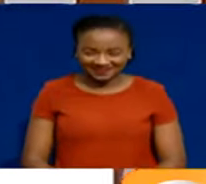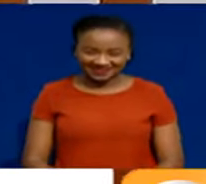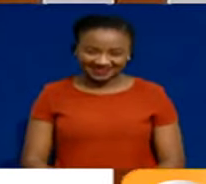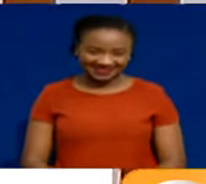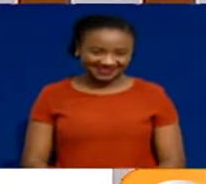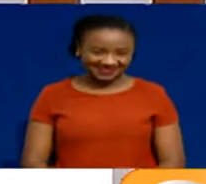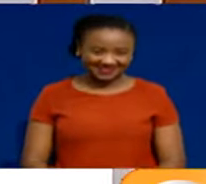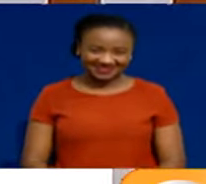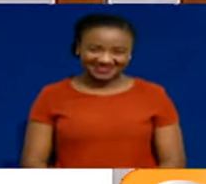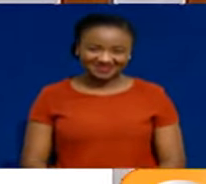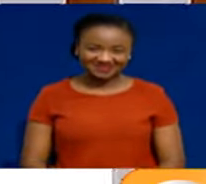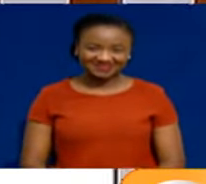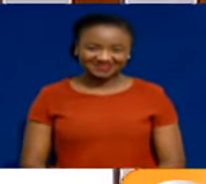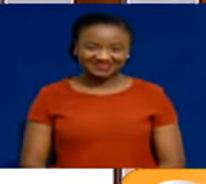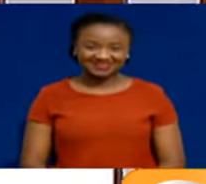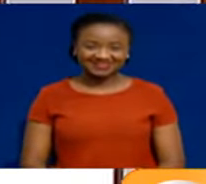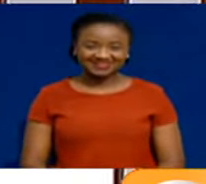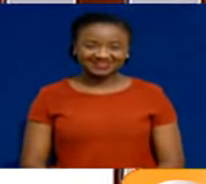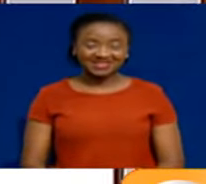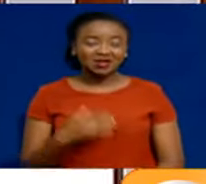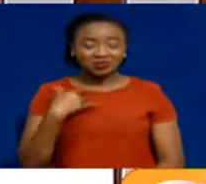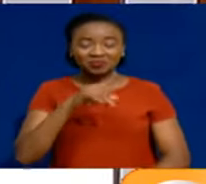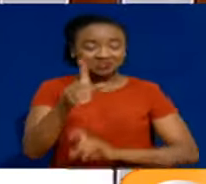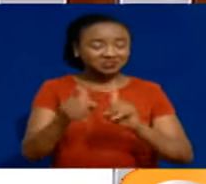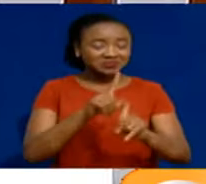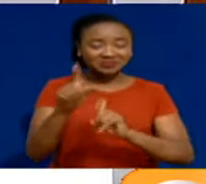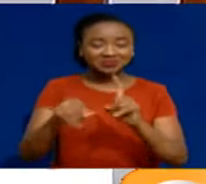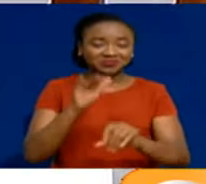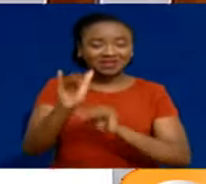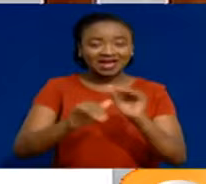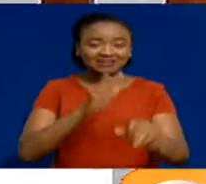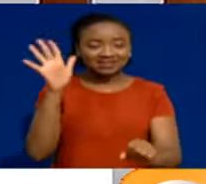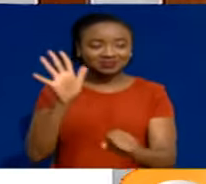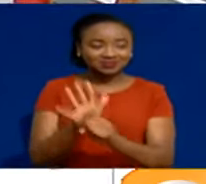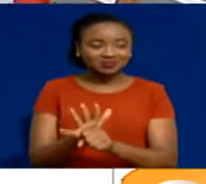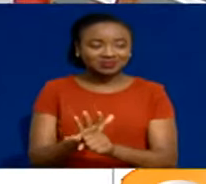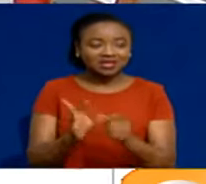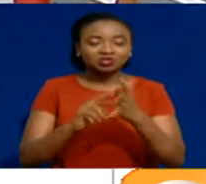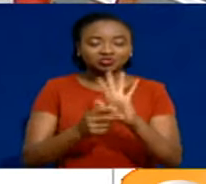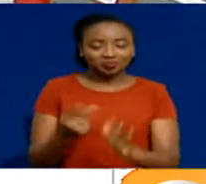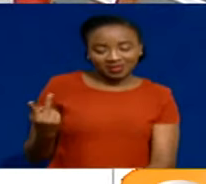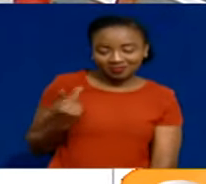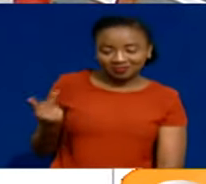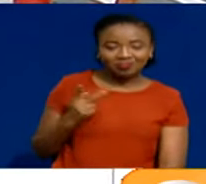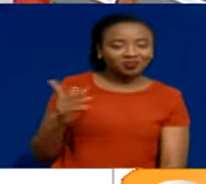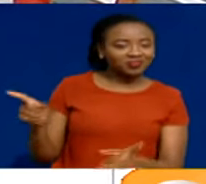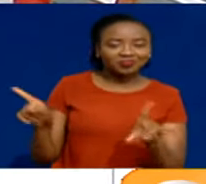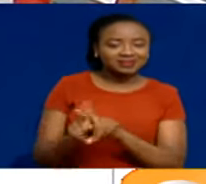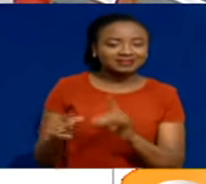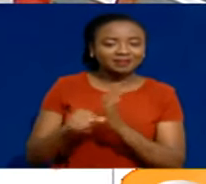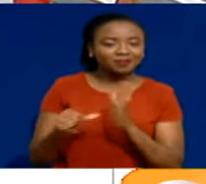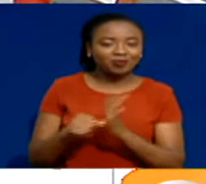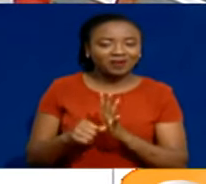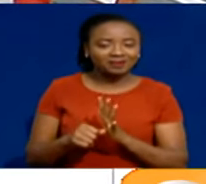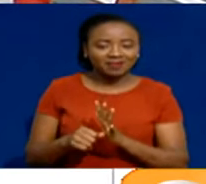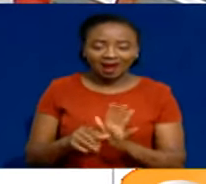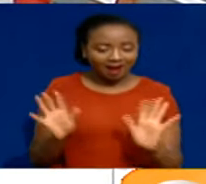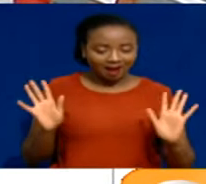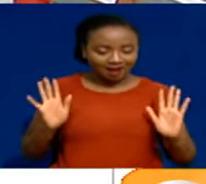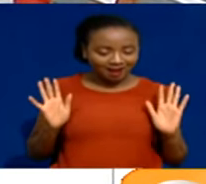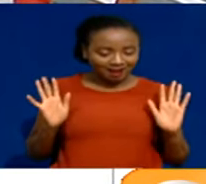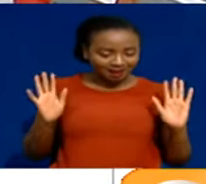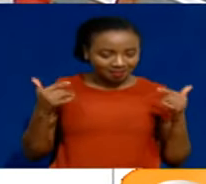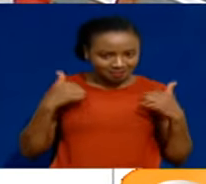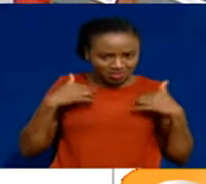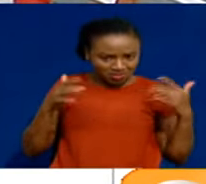out of this problem, you would have answered a lot of questions. So you and I will be in the same boat then? No, not me. What do